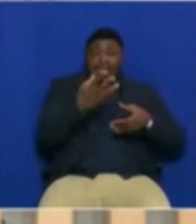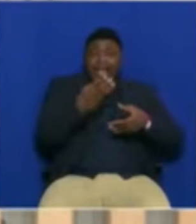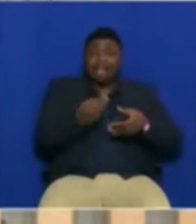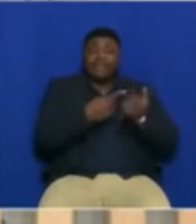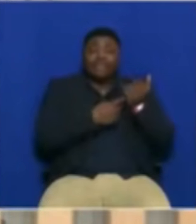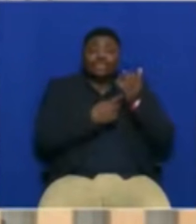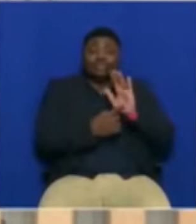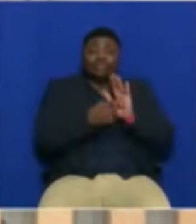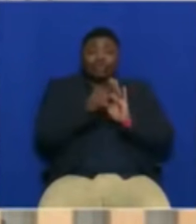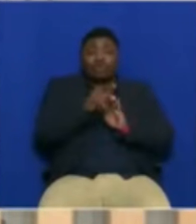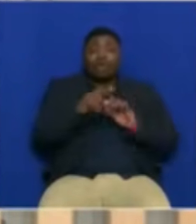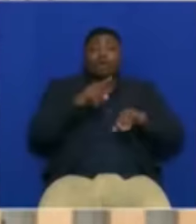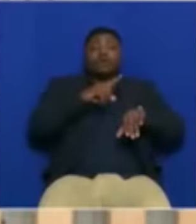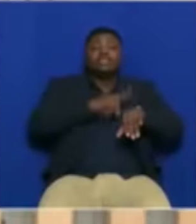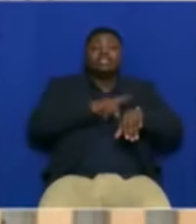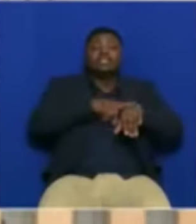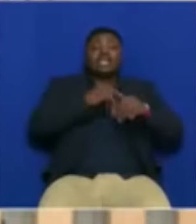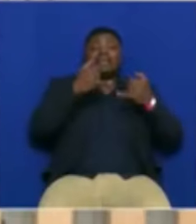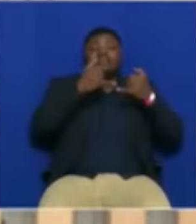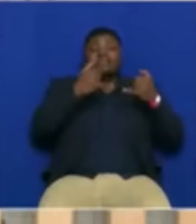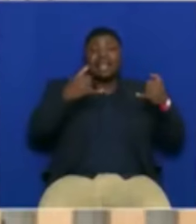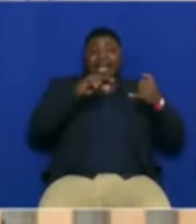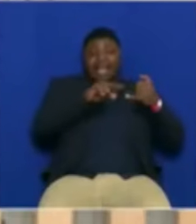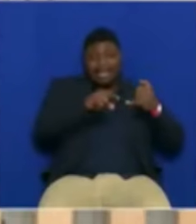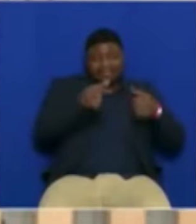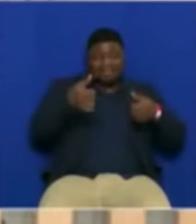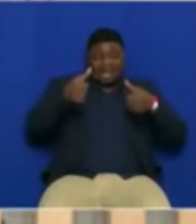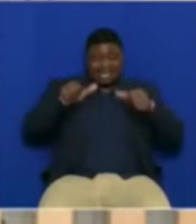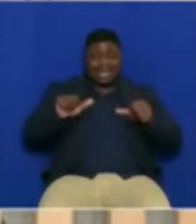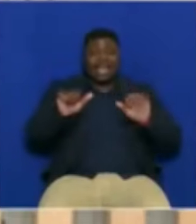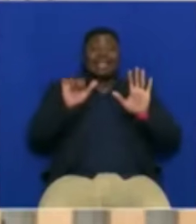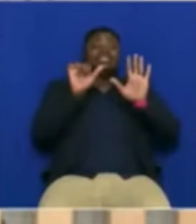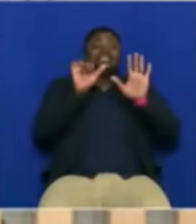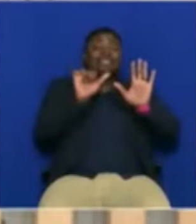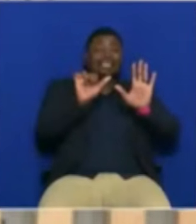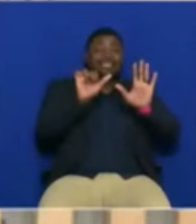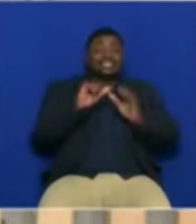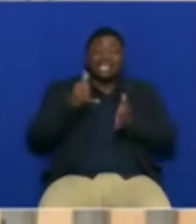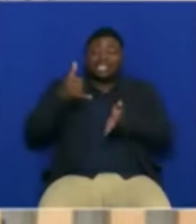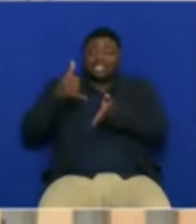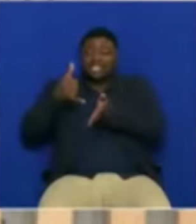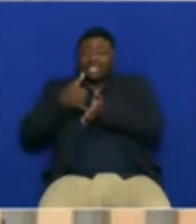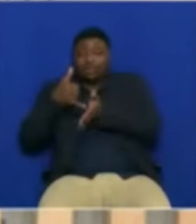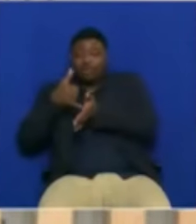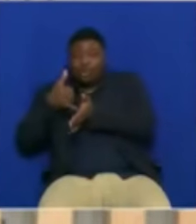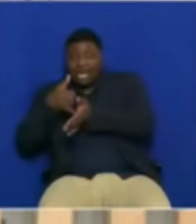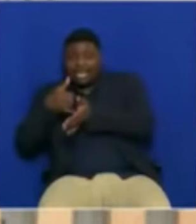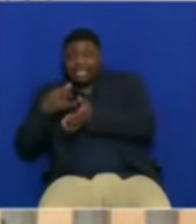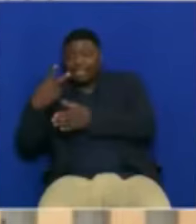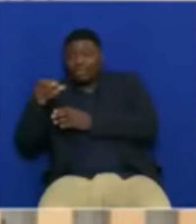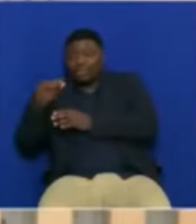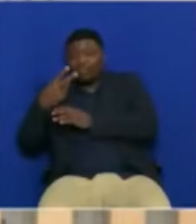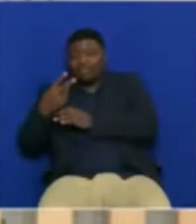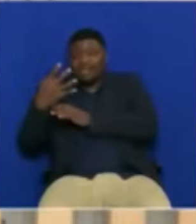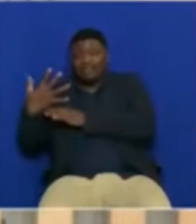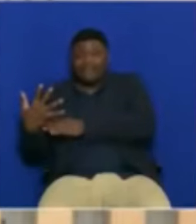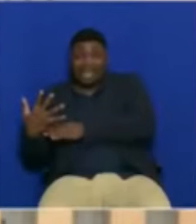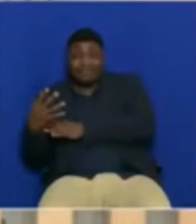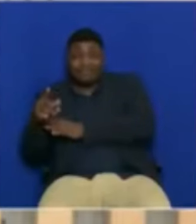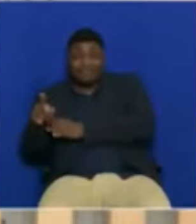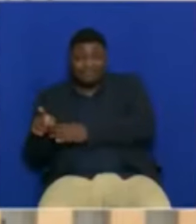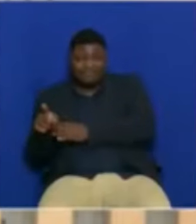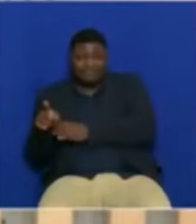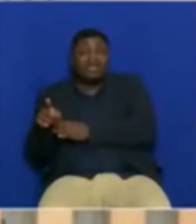January 2025, which, as we know, is the date on which Chief Perumal